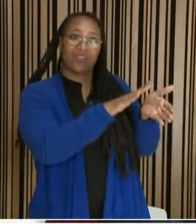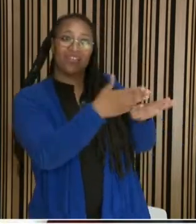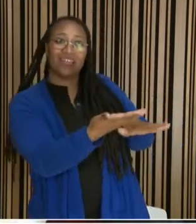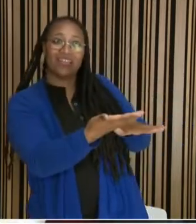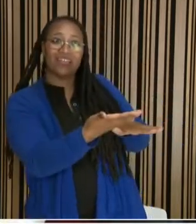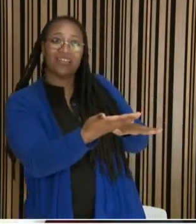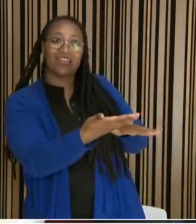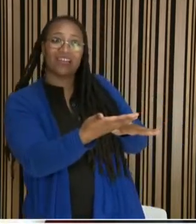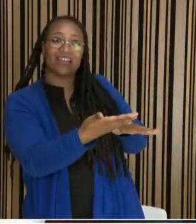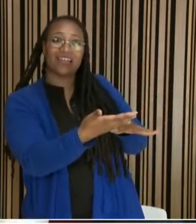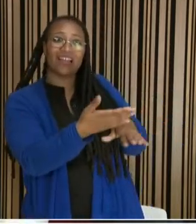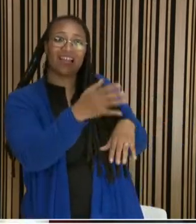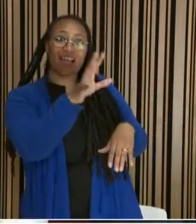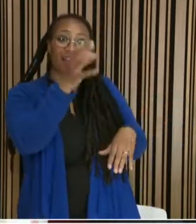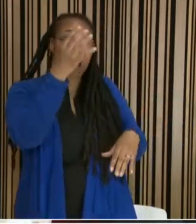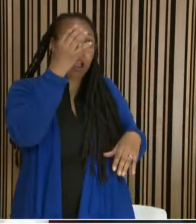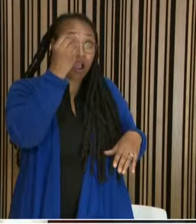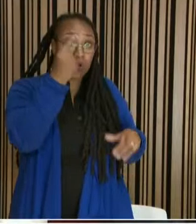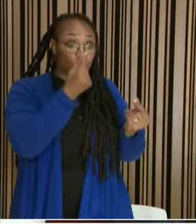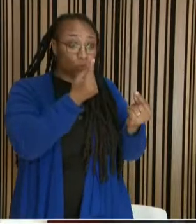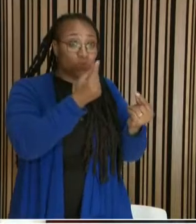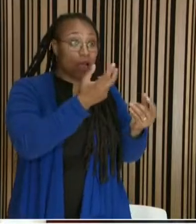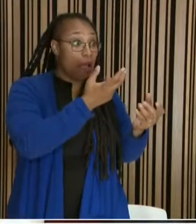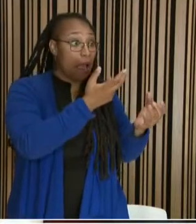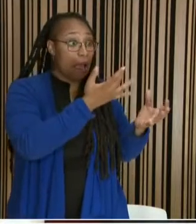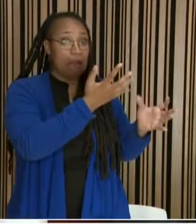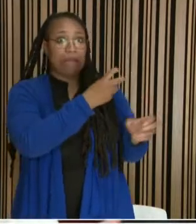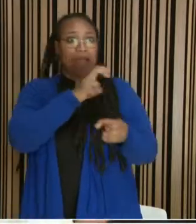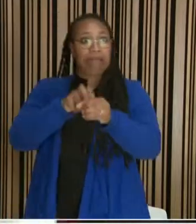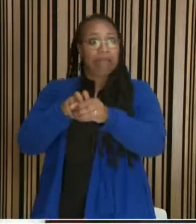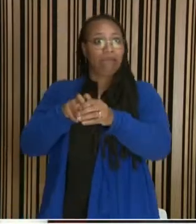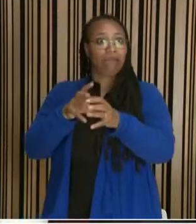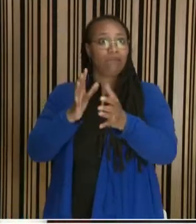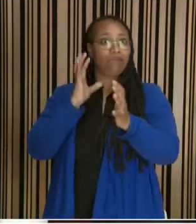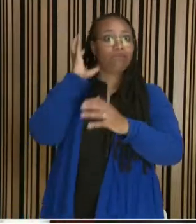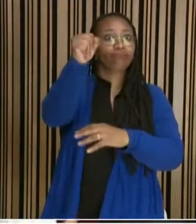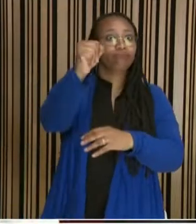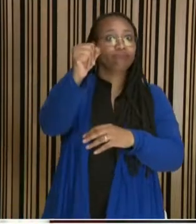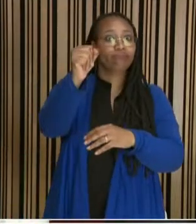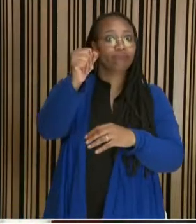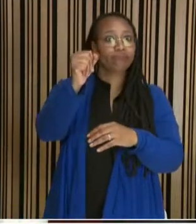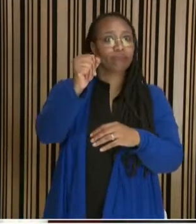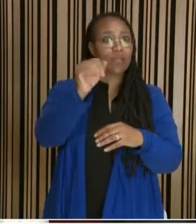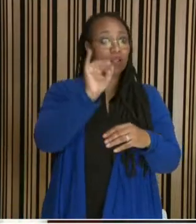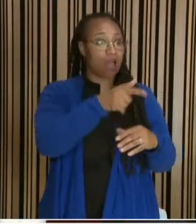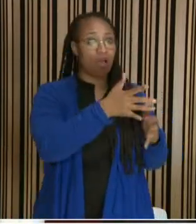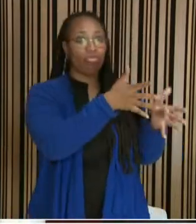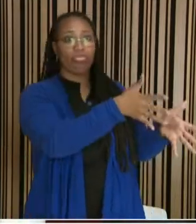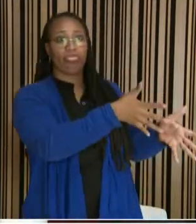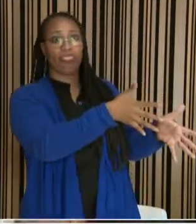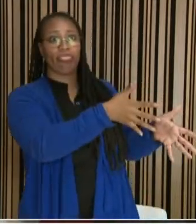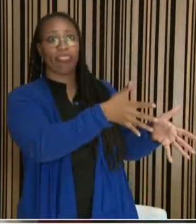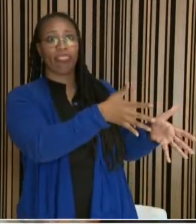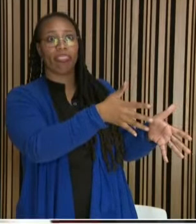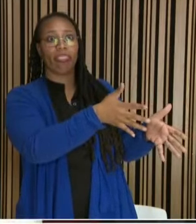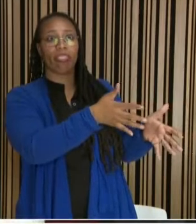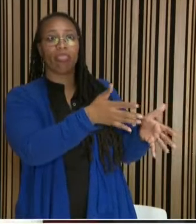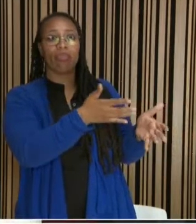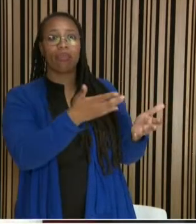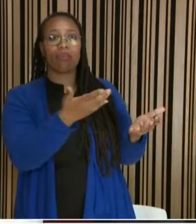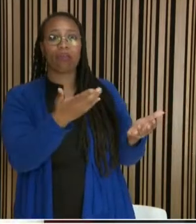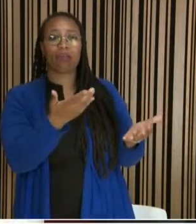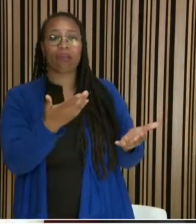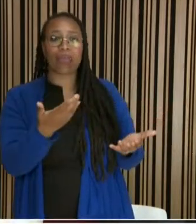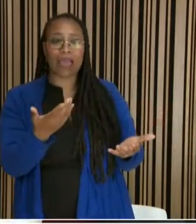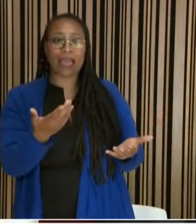we've located that vehicle later on that night. It was burned at a location in the District of Columbia. So obviously,